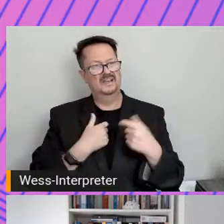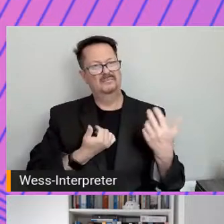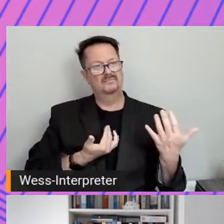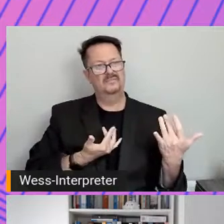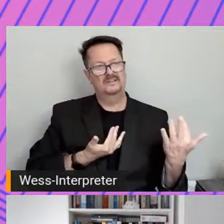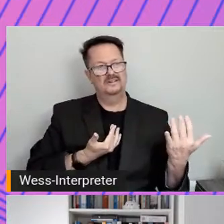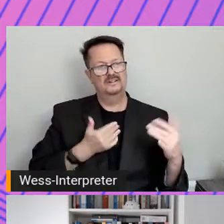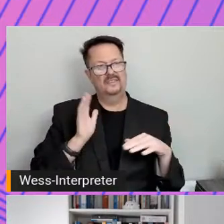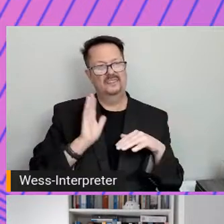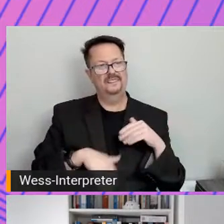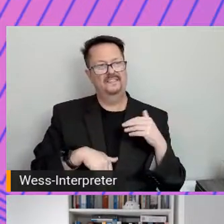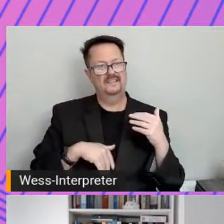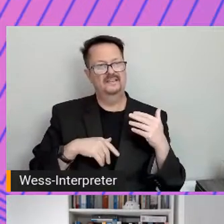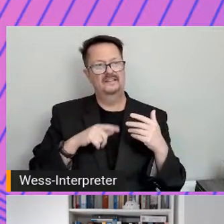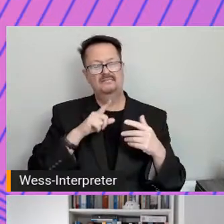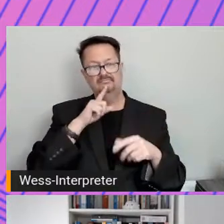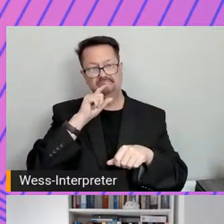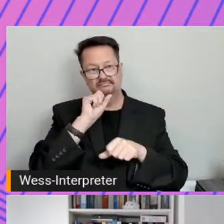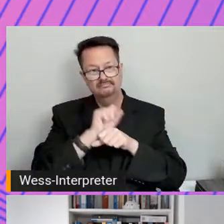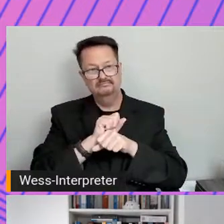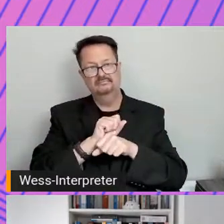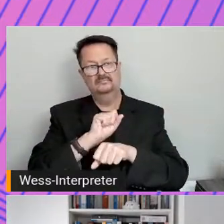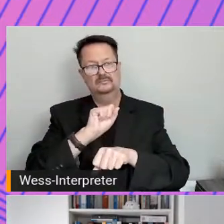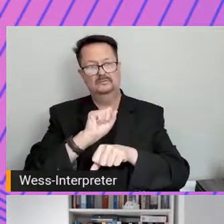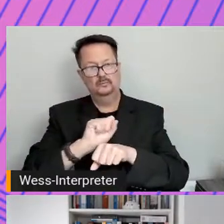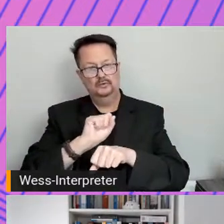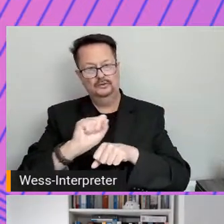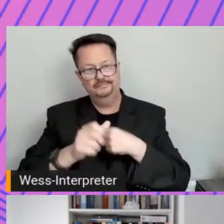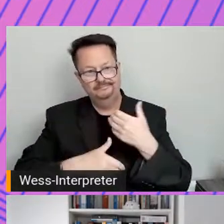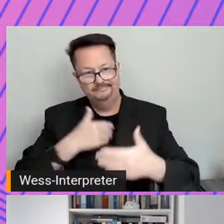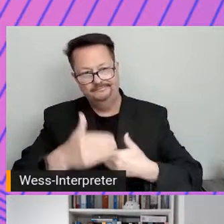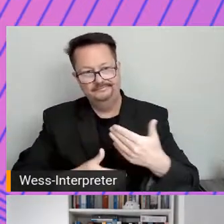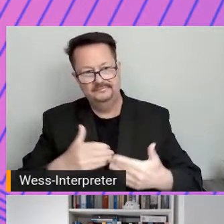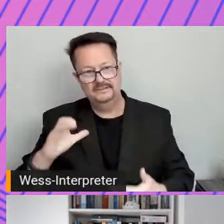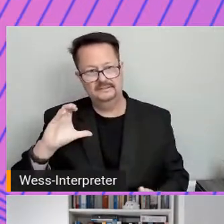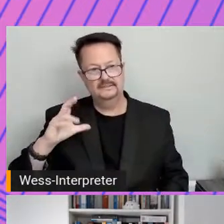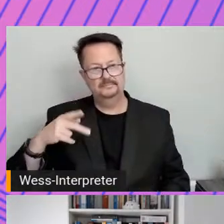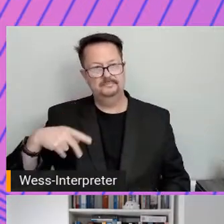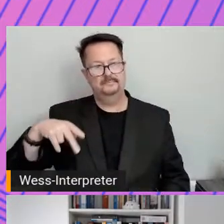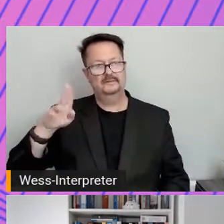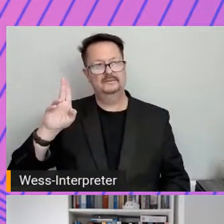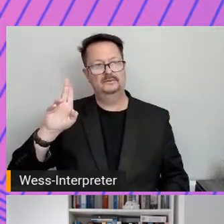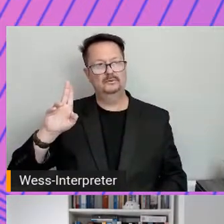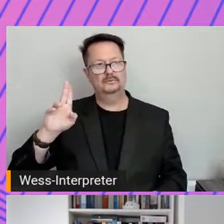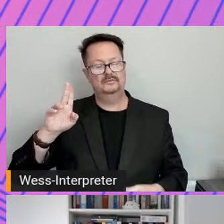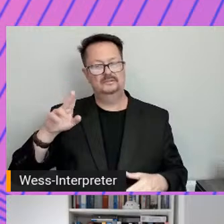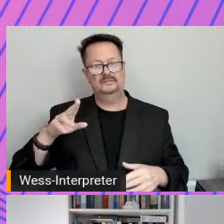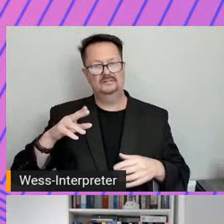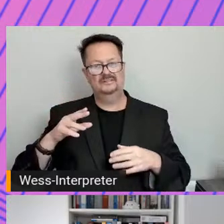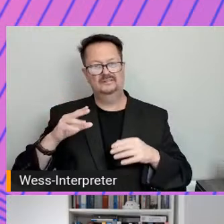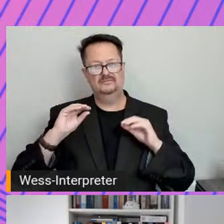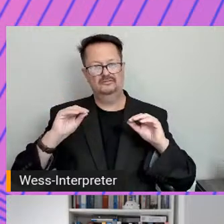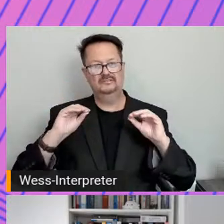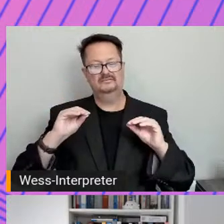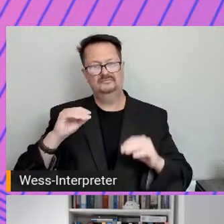time spent executing CPU instructions. And so when I look back at a system like Lambda and what has a lot of